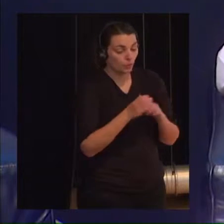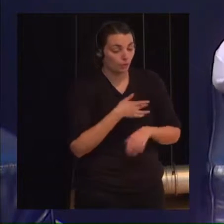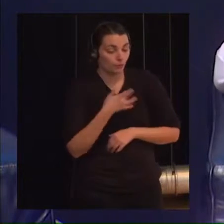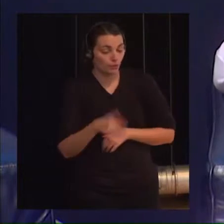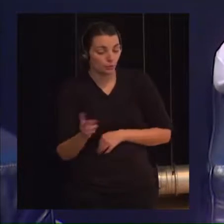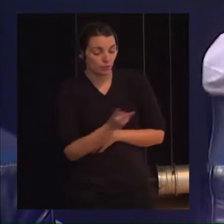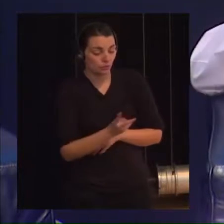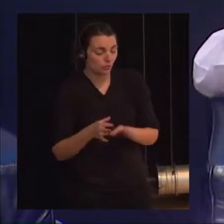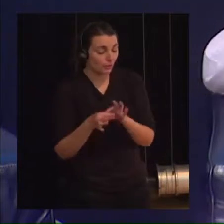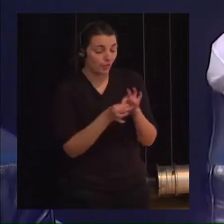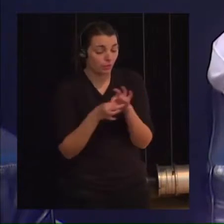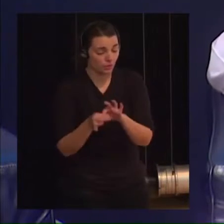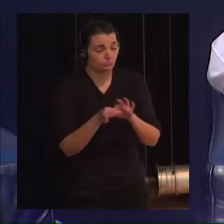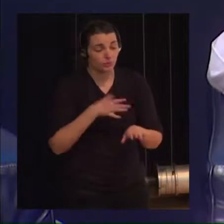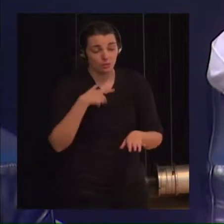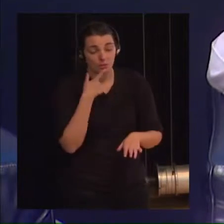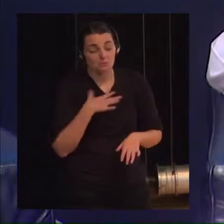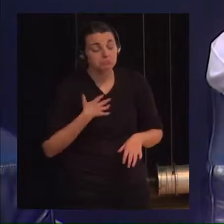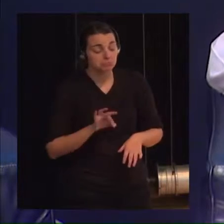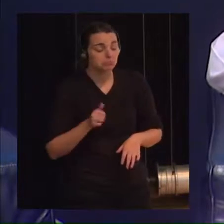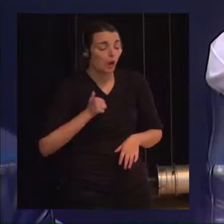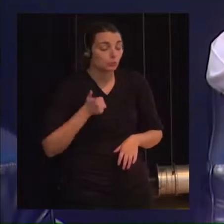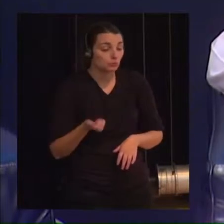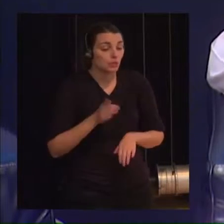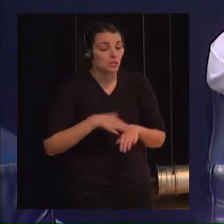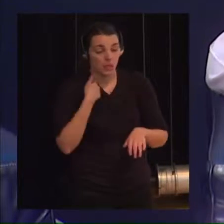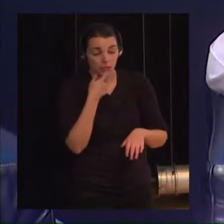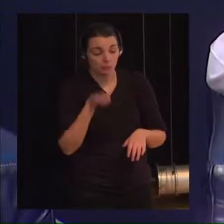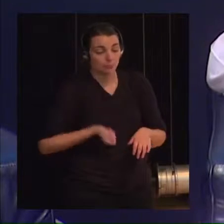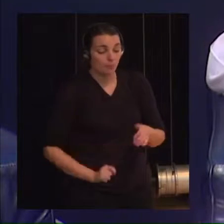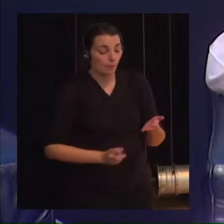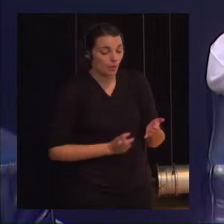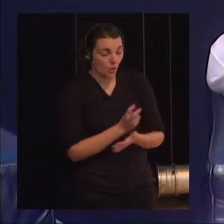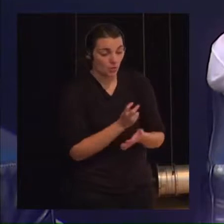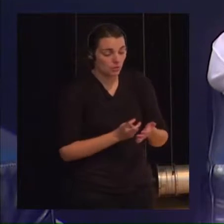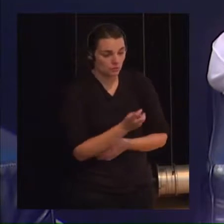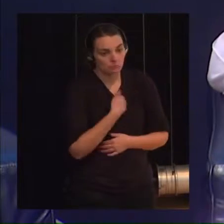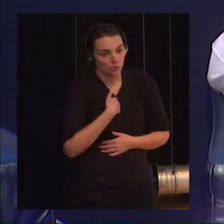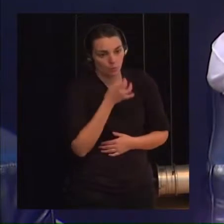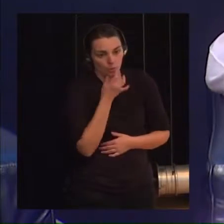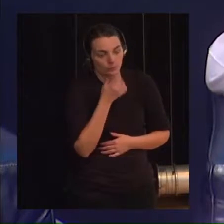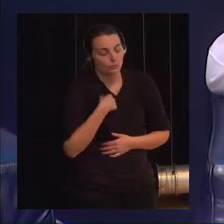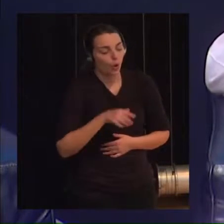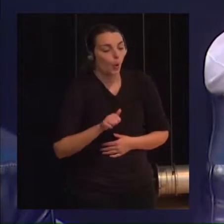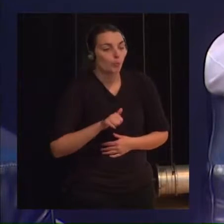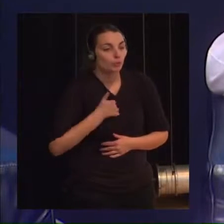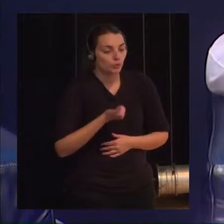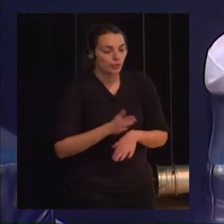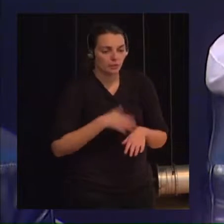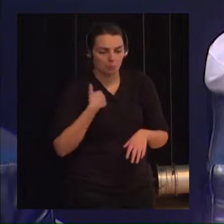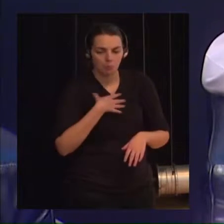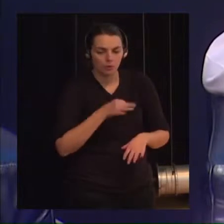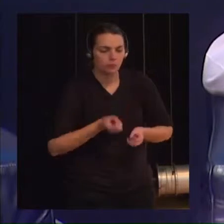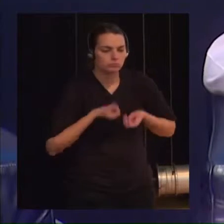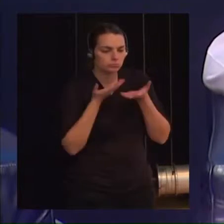journalists in particular that cover philanthropy, such as myself, great opportunities to tell what is a very interesting story about